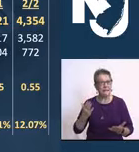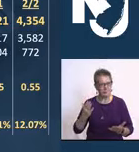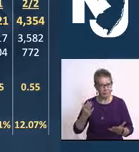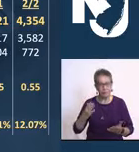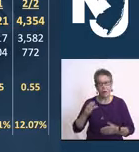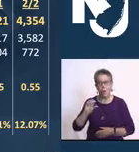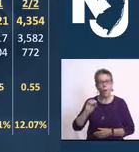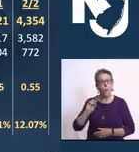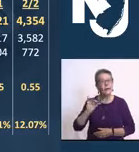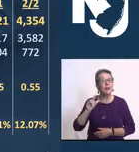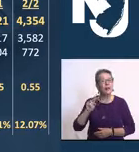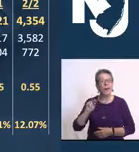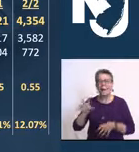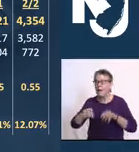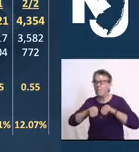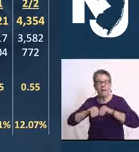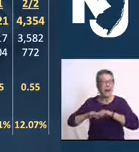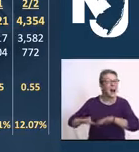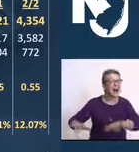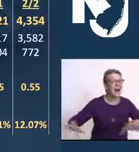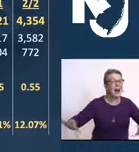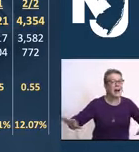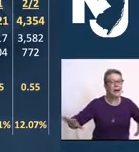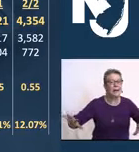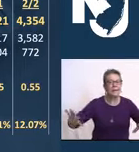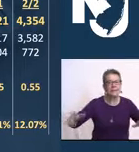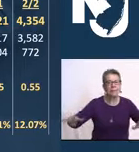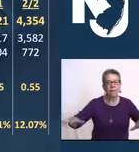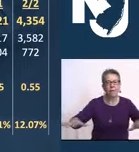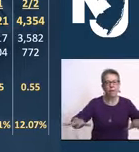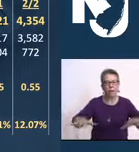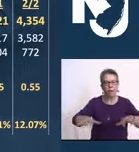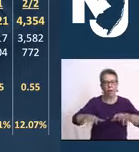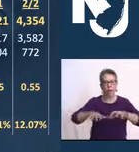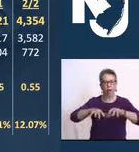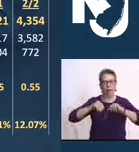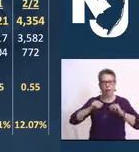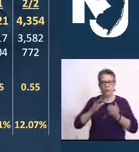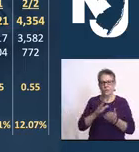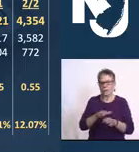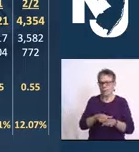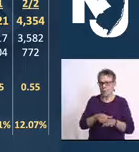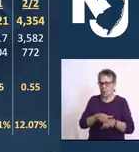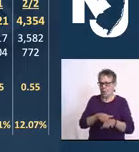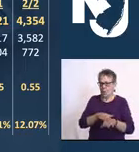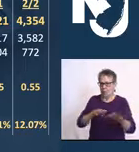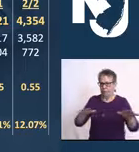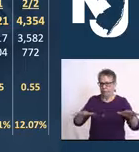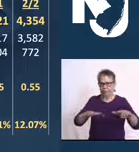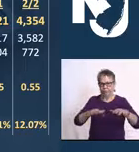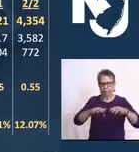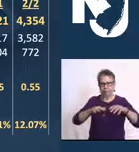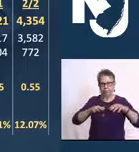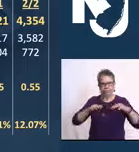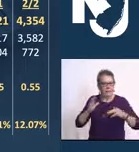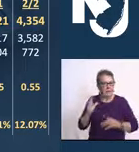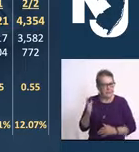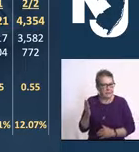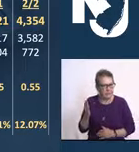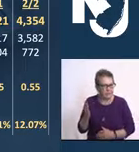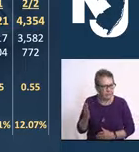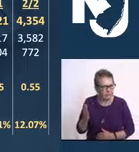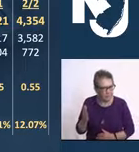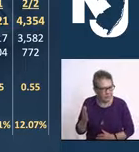washed in, is washing out at nearly the same speed. As we look to the latest reported new cases, we see the rate